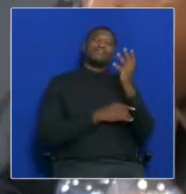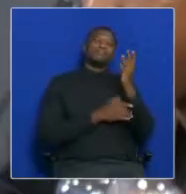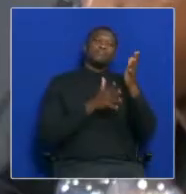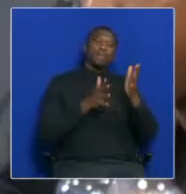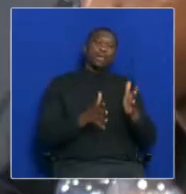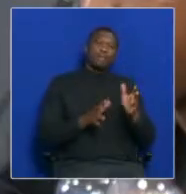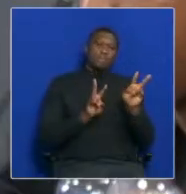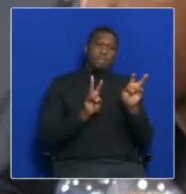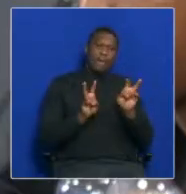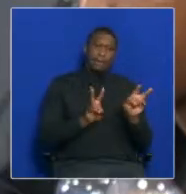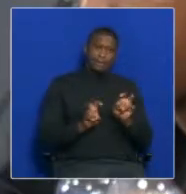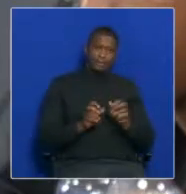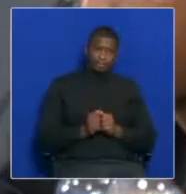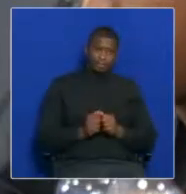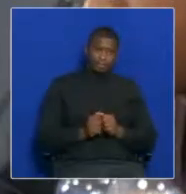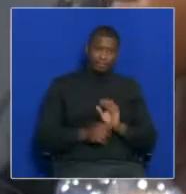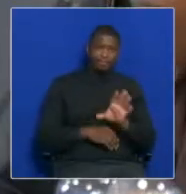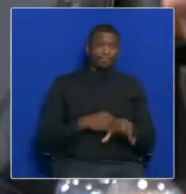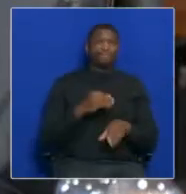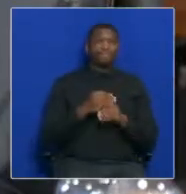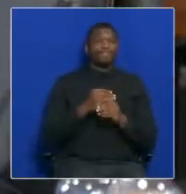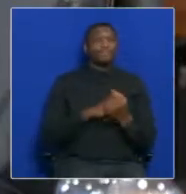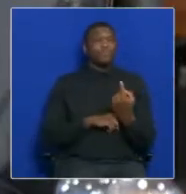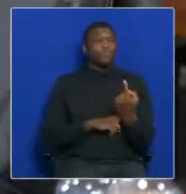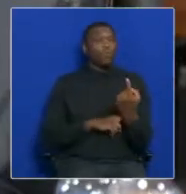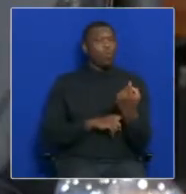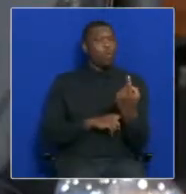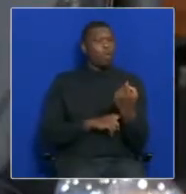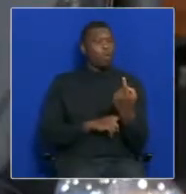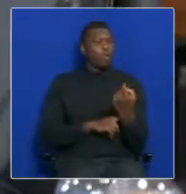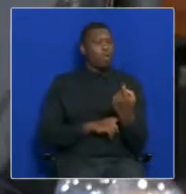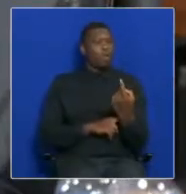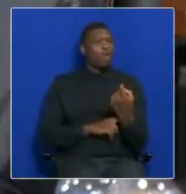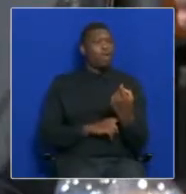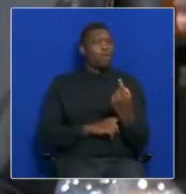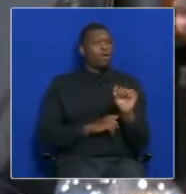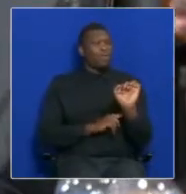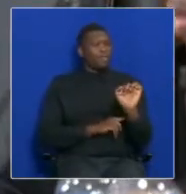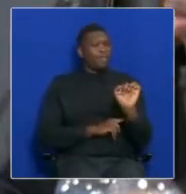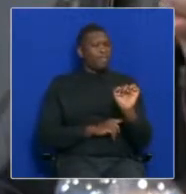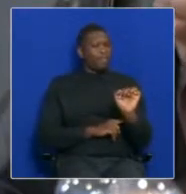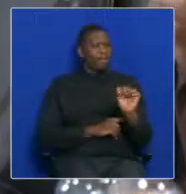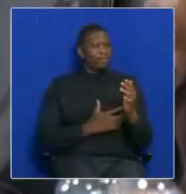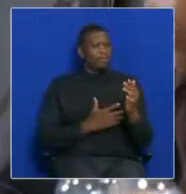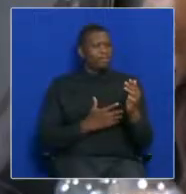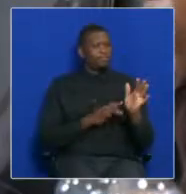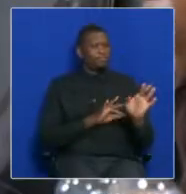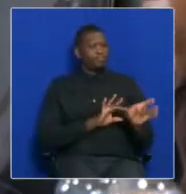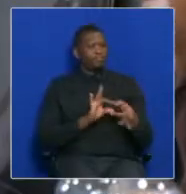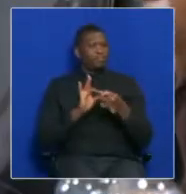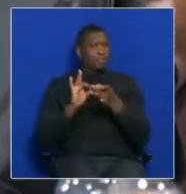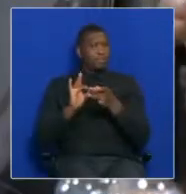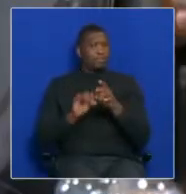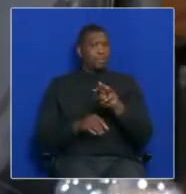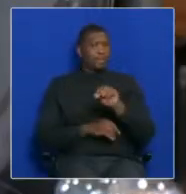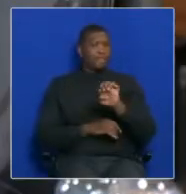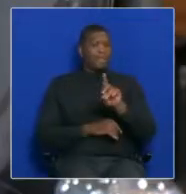And that the one that comes under Medicare would have been the third.